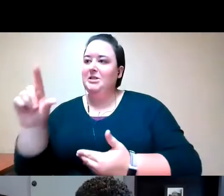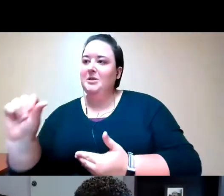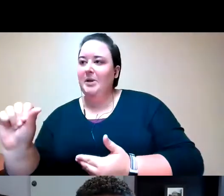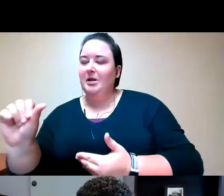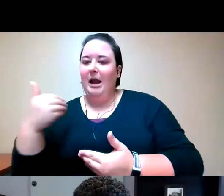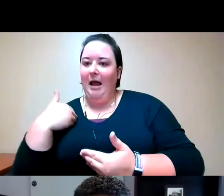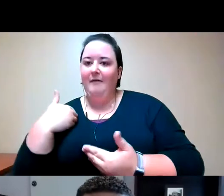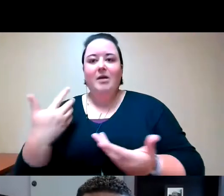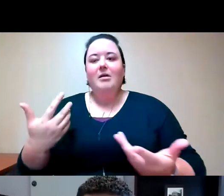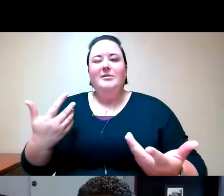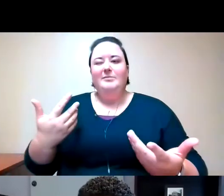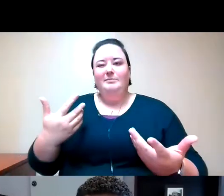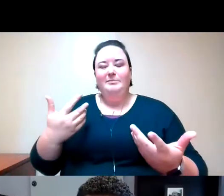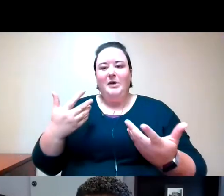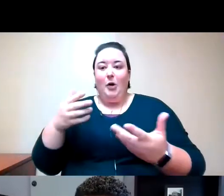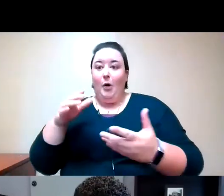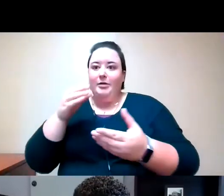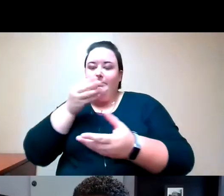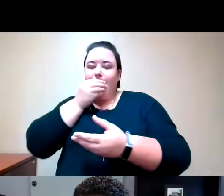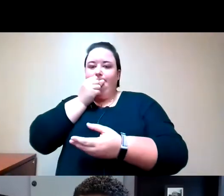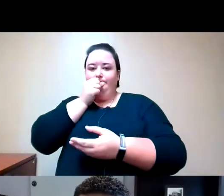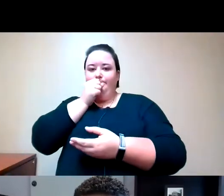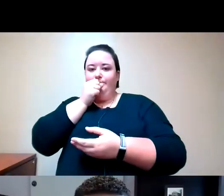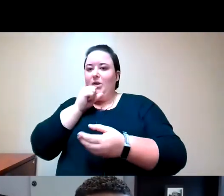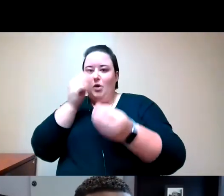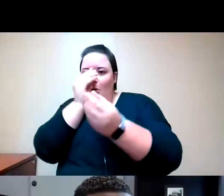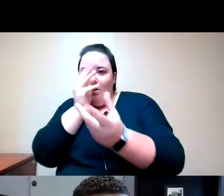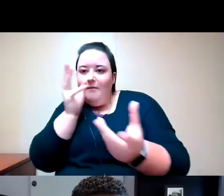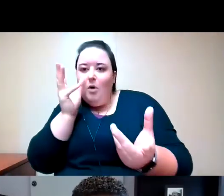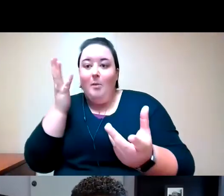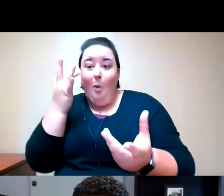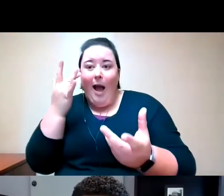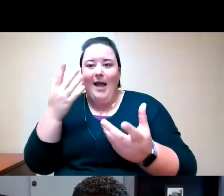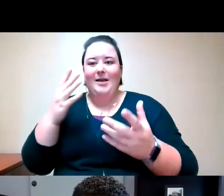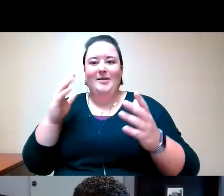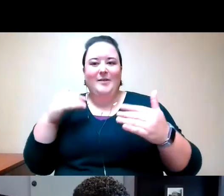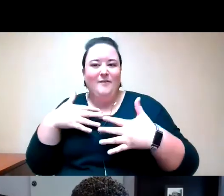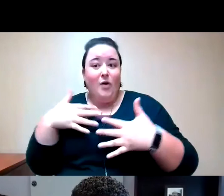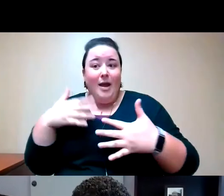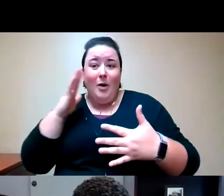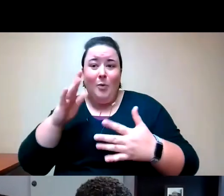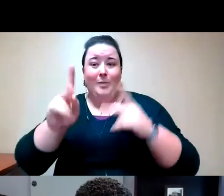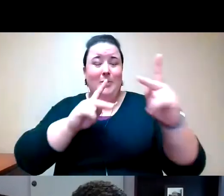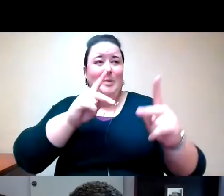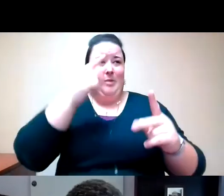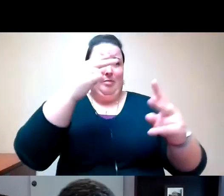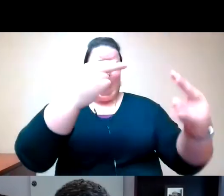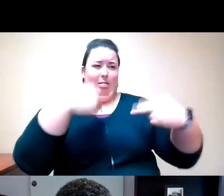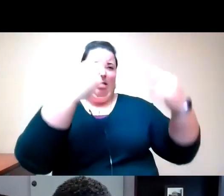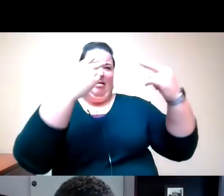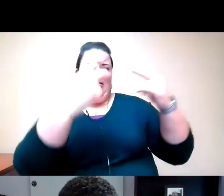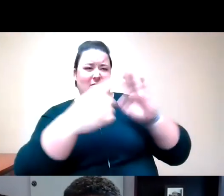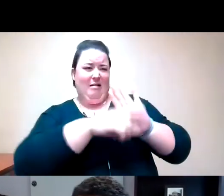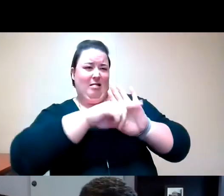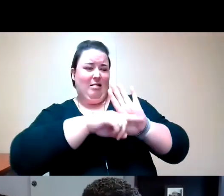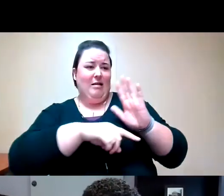don't disclose for fear of the stigma that will come back, for fear of access that will be revoked, for people questioning, well, if that